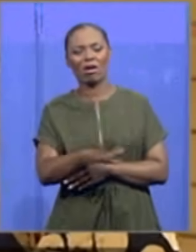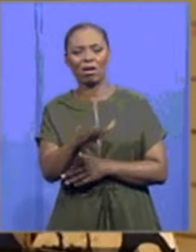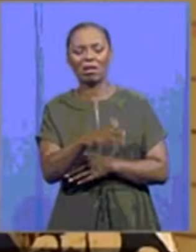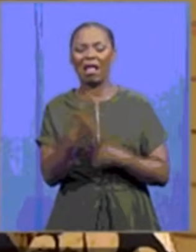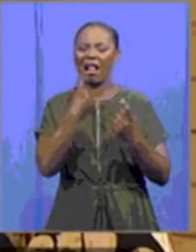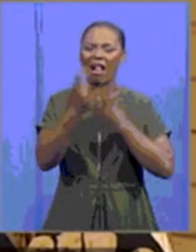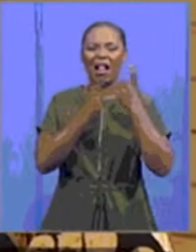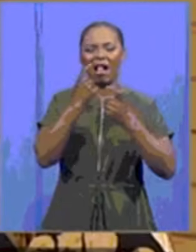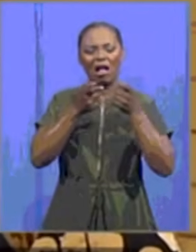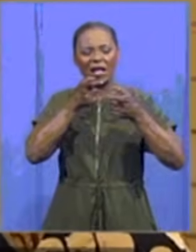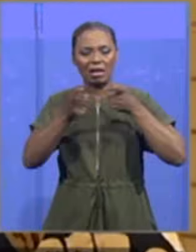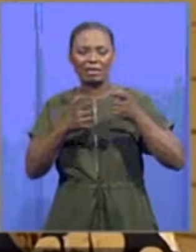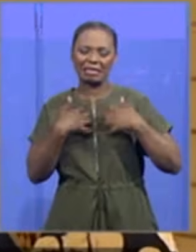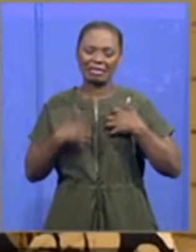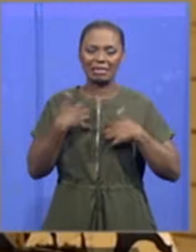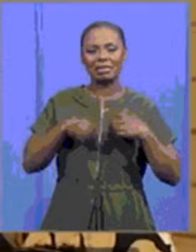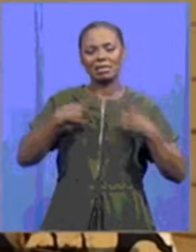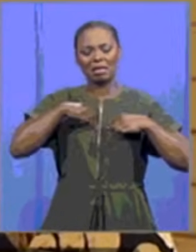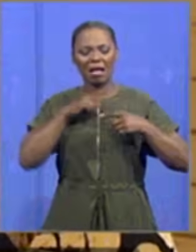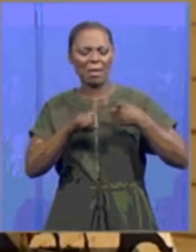le sengwe se se iragetseng ka tšeko